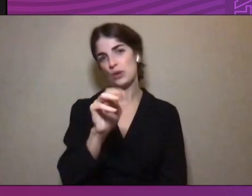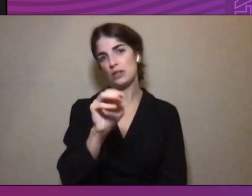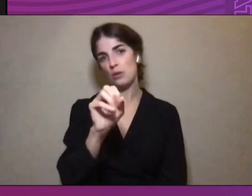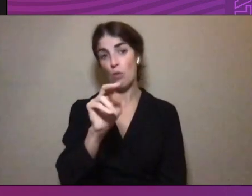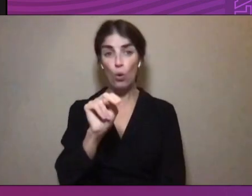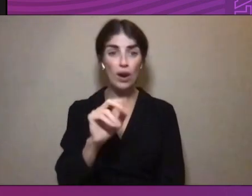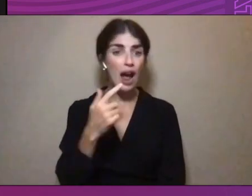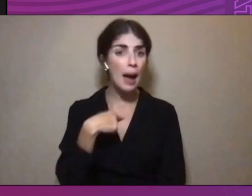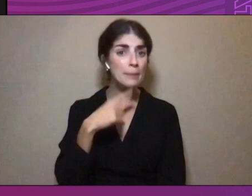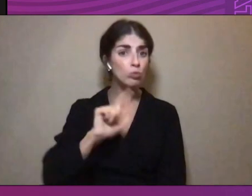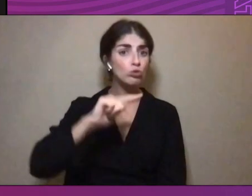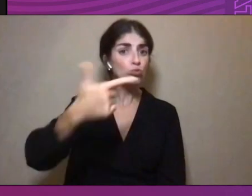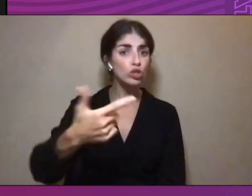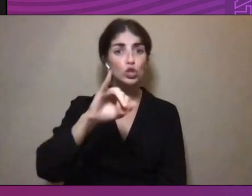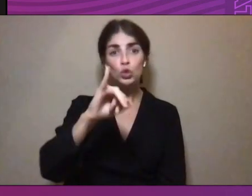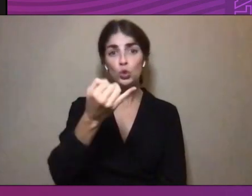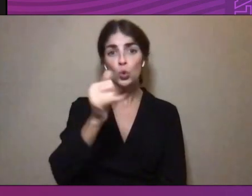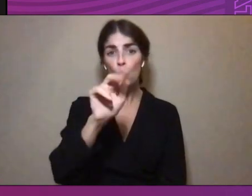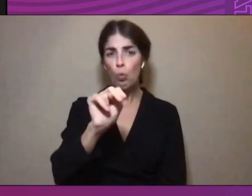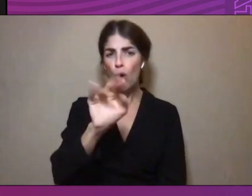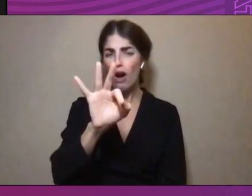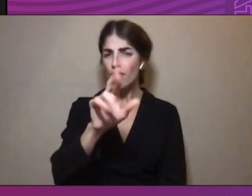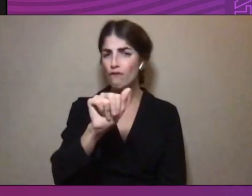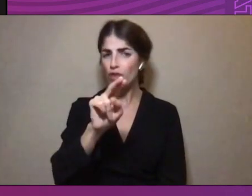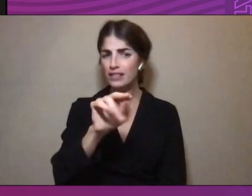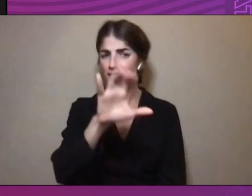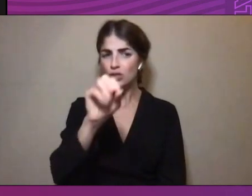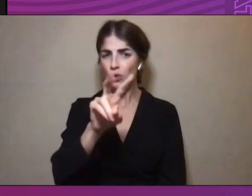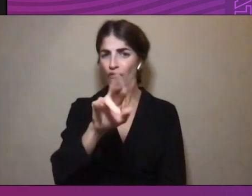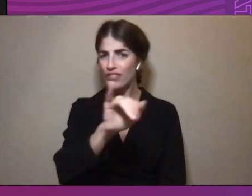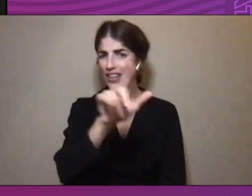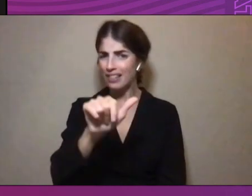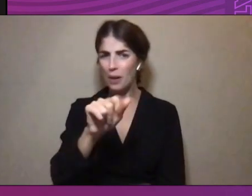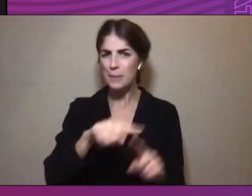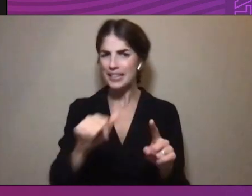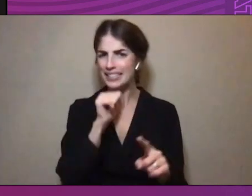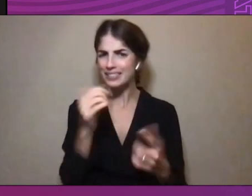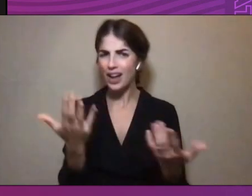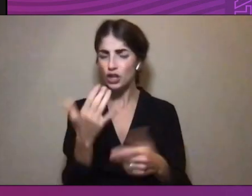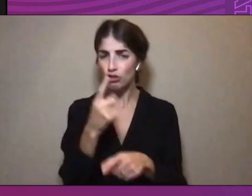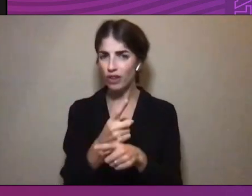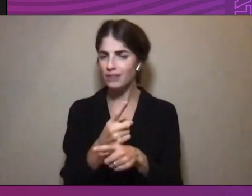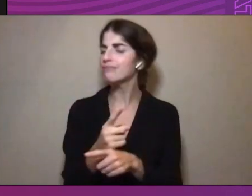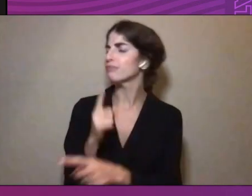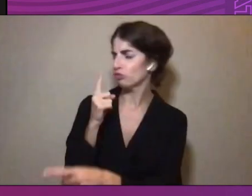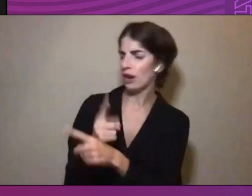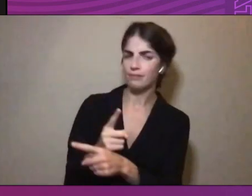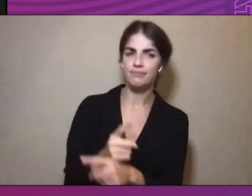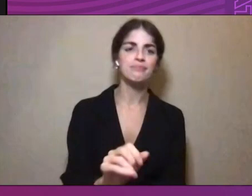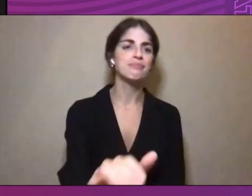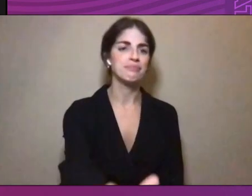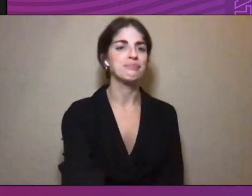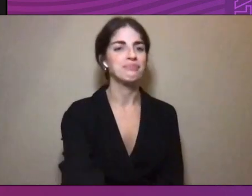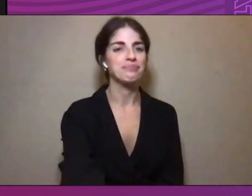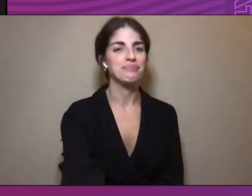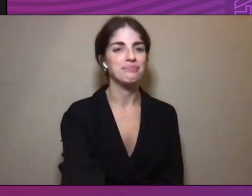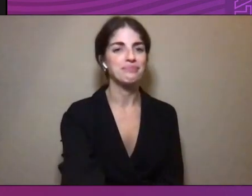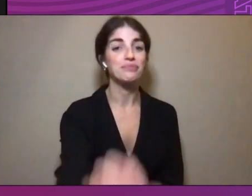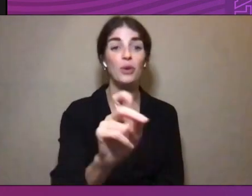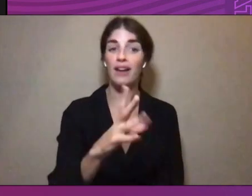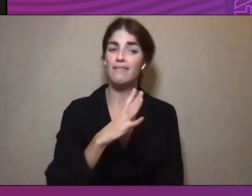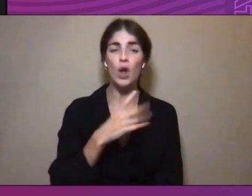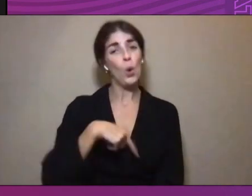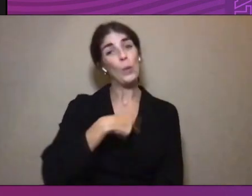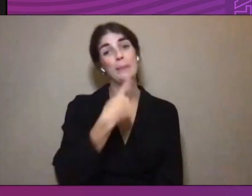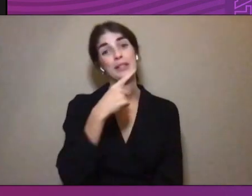Juan Francisco Villa, but I don't believe he's here. Is that correct? That's right. Okay. All right. Thank you then. We miss you, Juan.